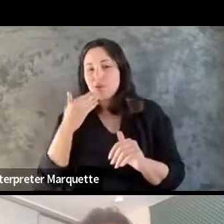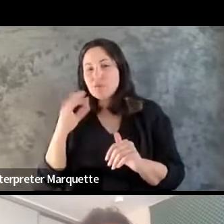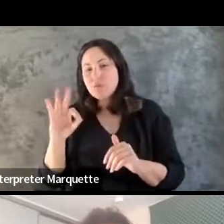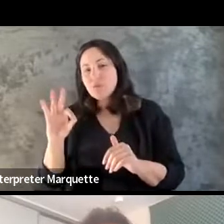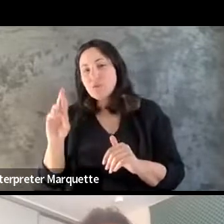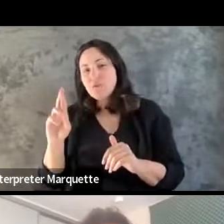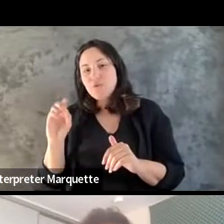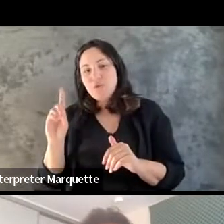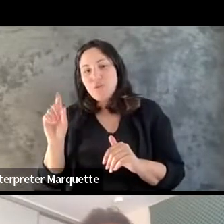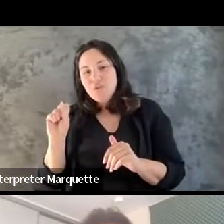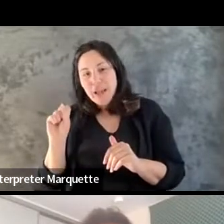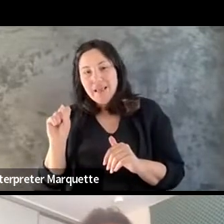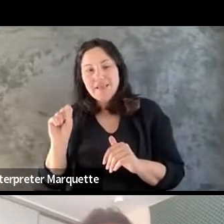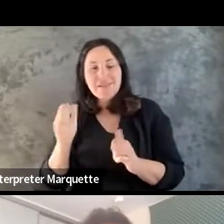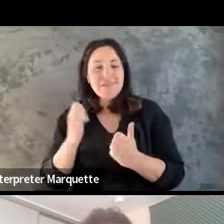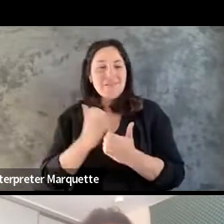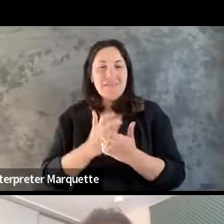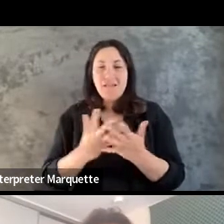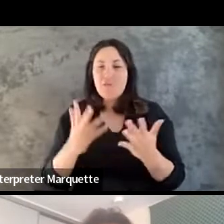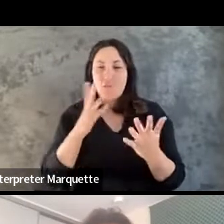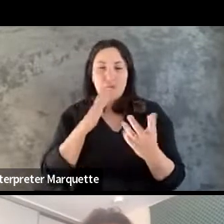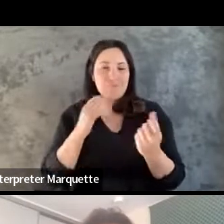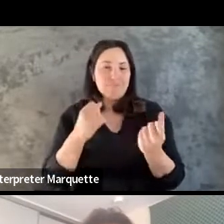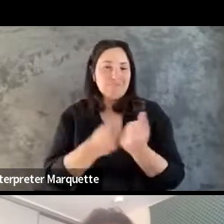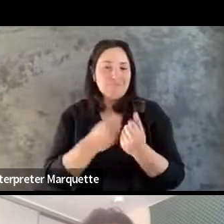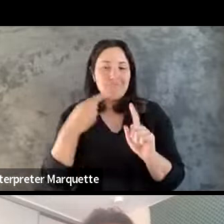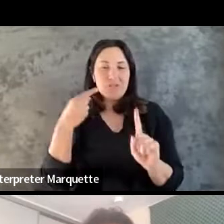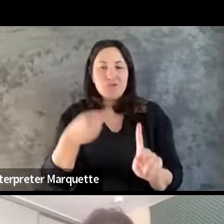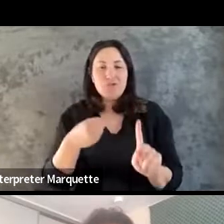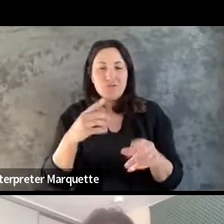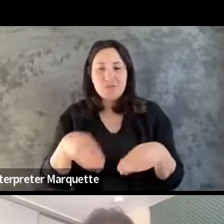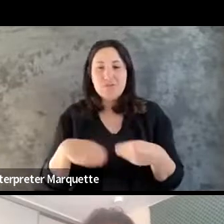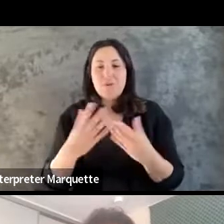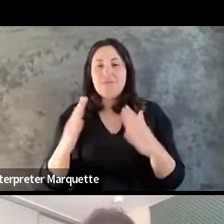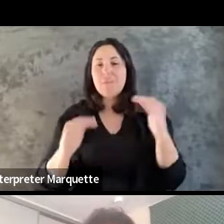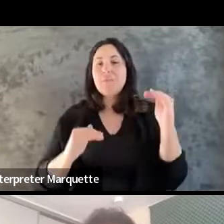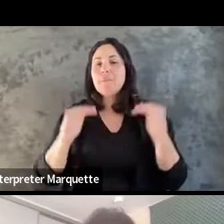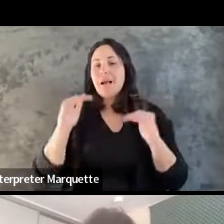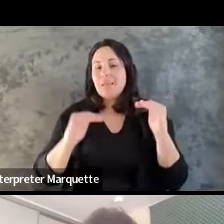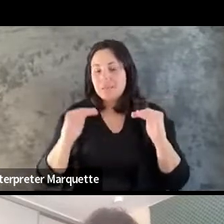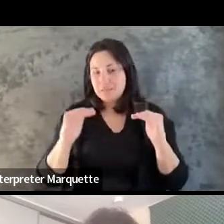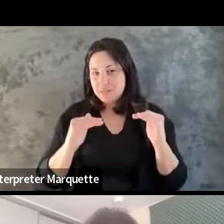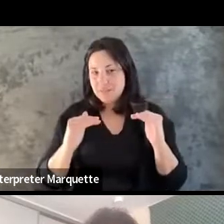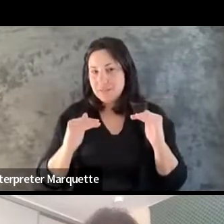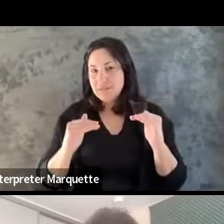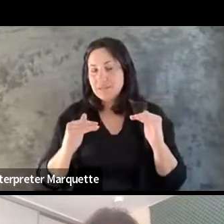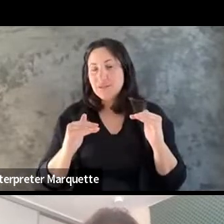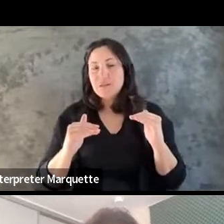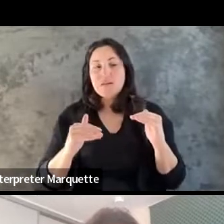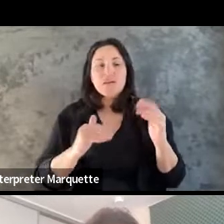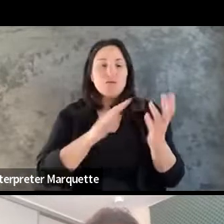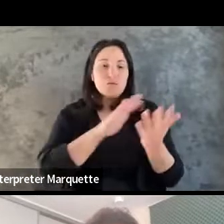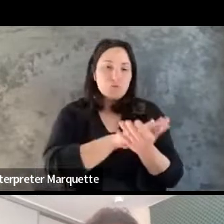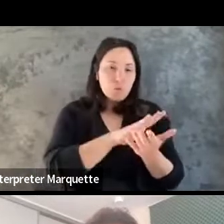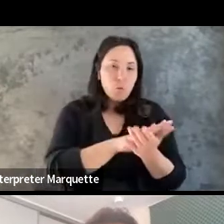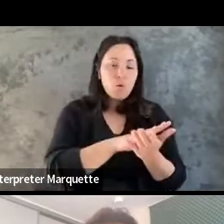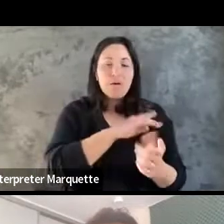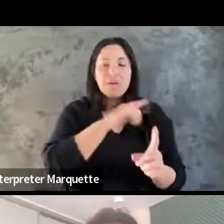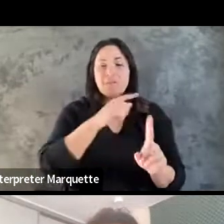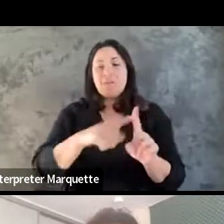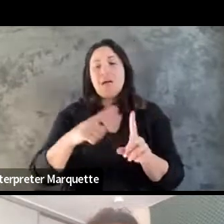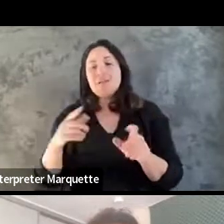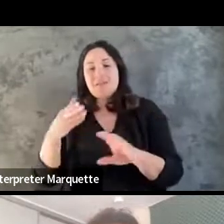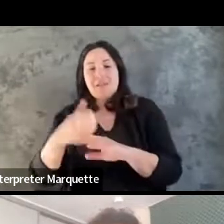that's supporting our vision and our mission to provide the balance piece for our kids, to provide these enrichment opportunities,